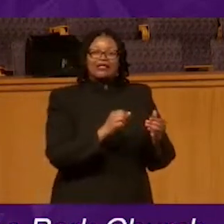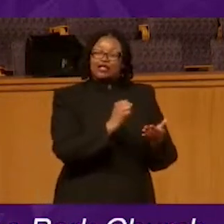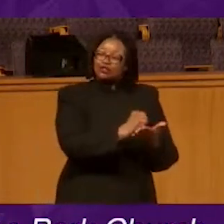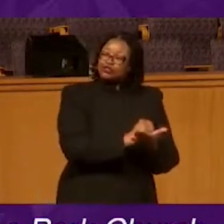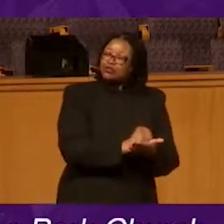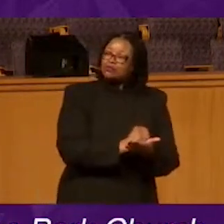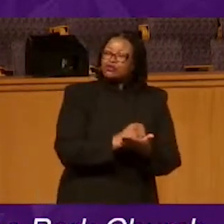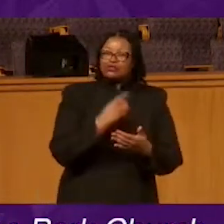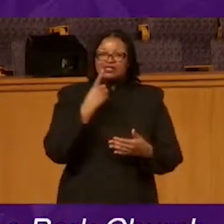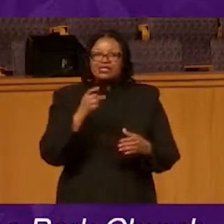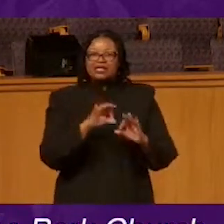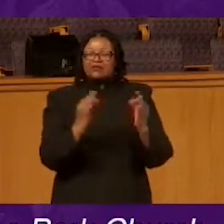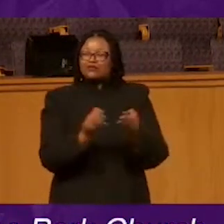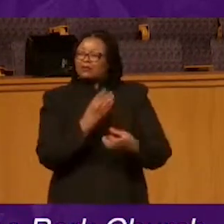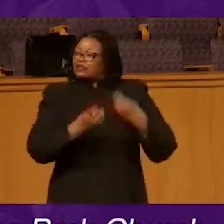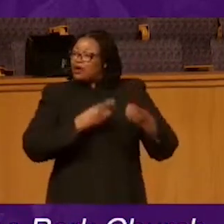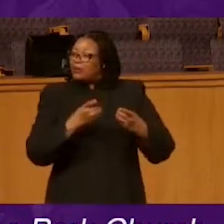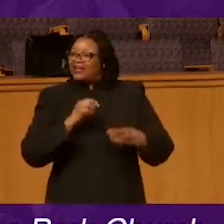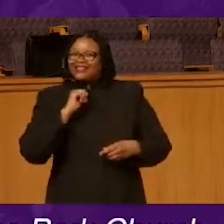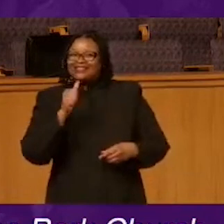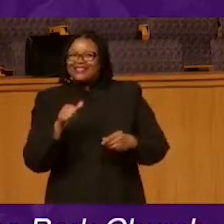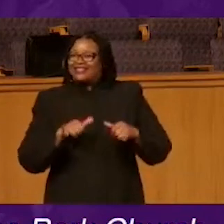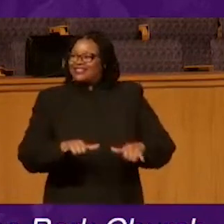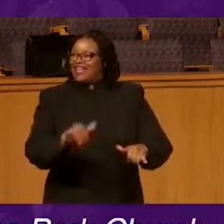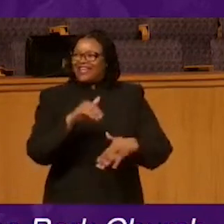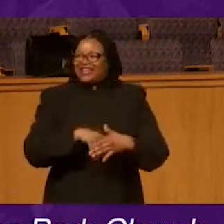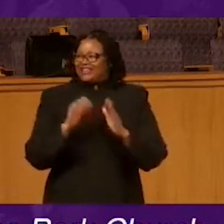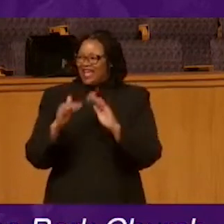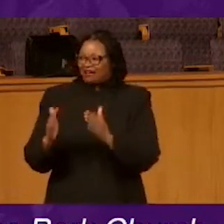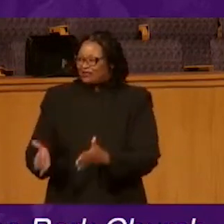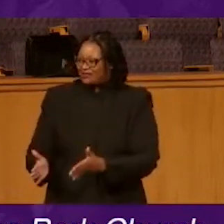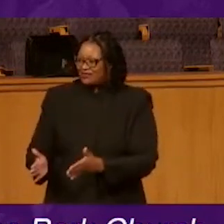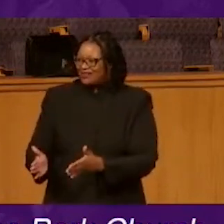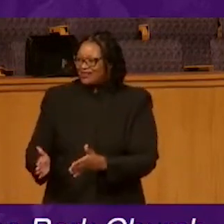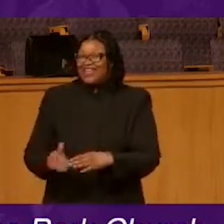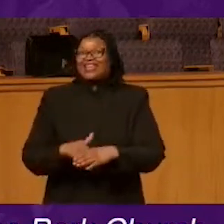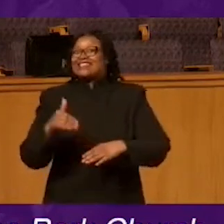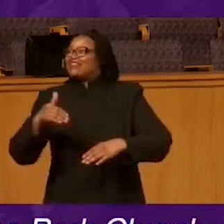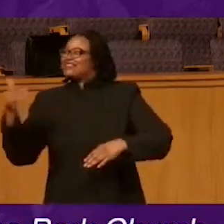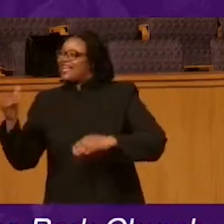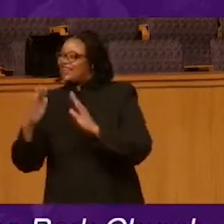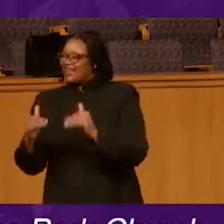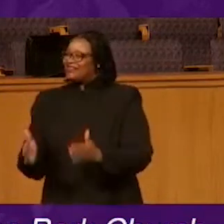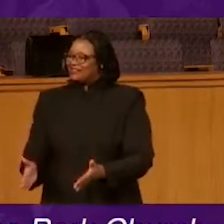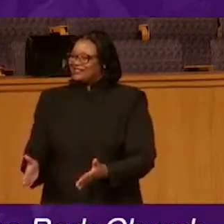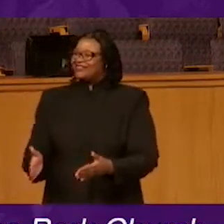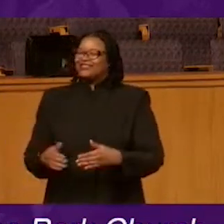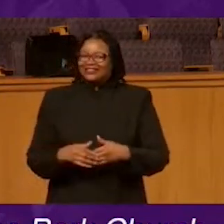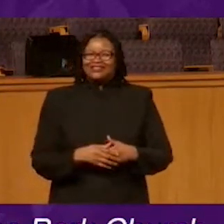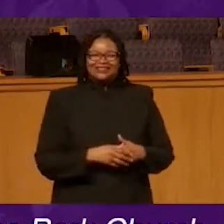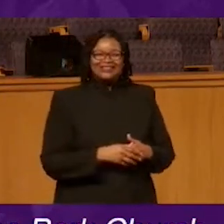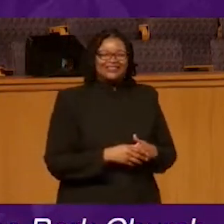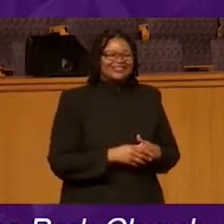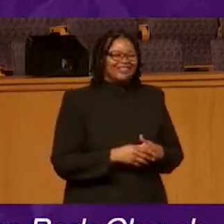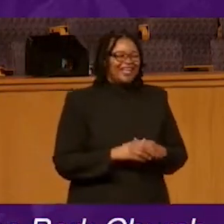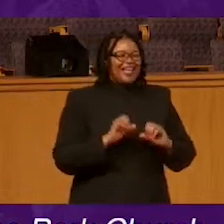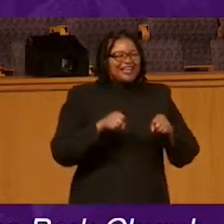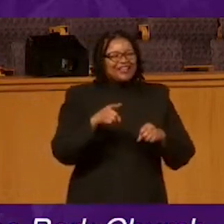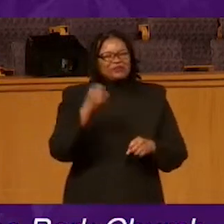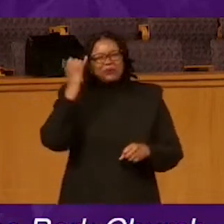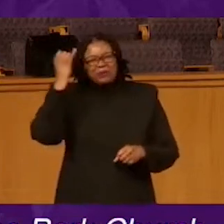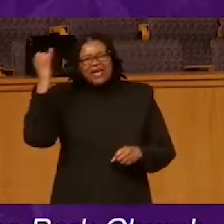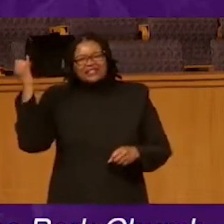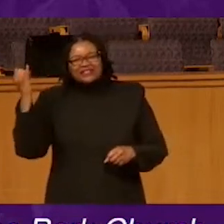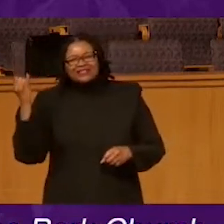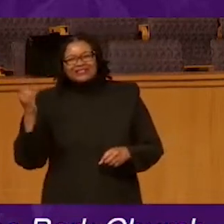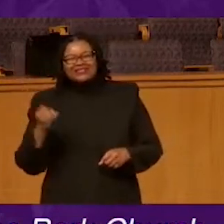his family drama didn't even stay in the house. It's outside the house. Can you imagine